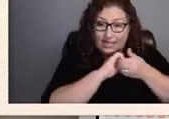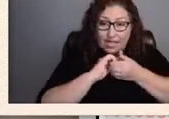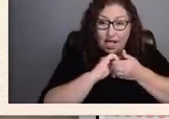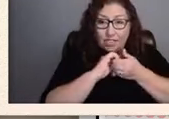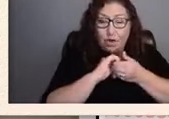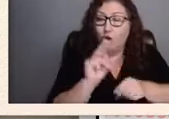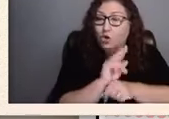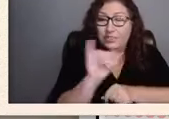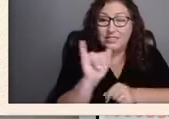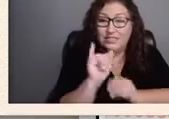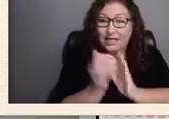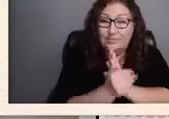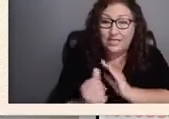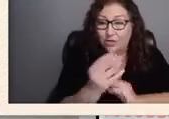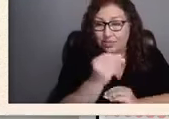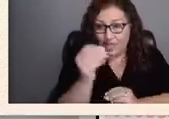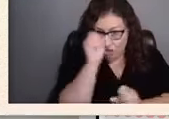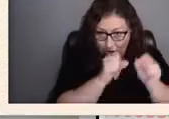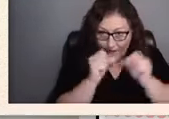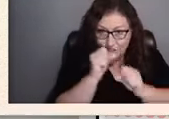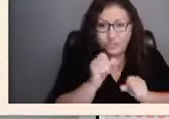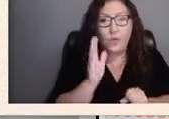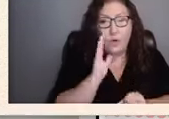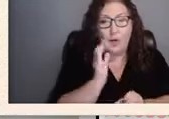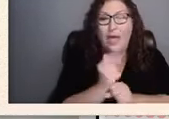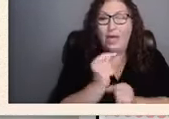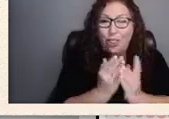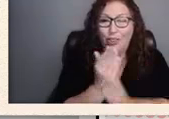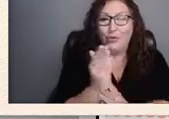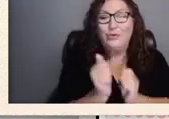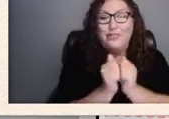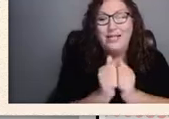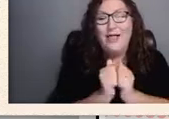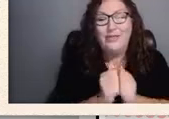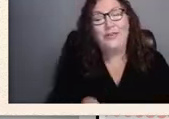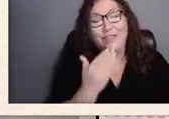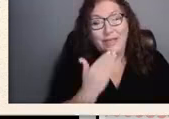strategies, I think that we'll make it through together. Thank